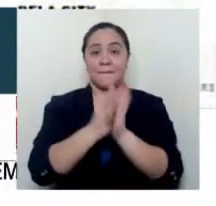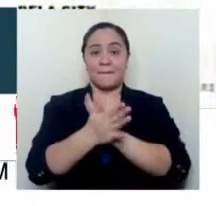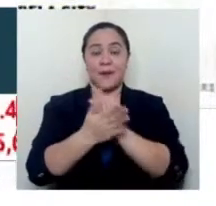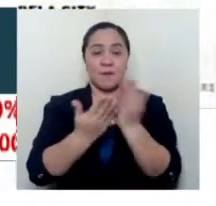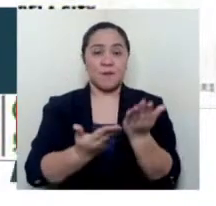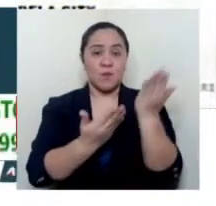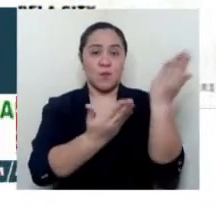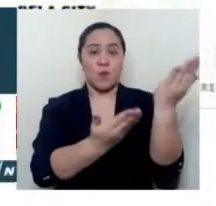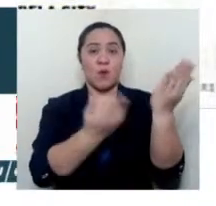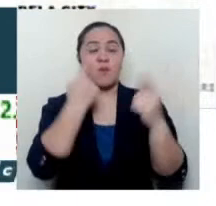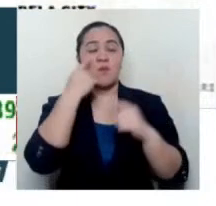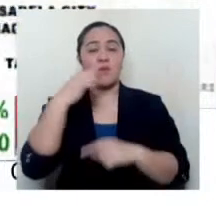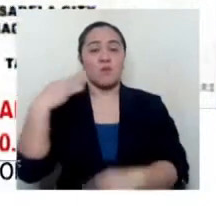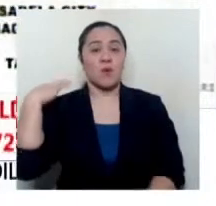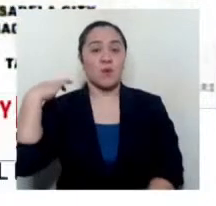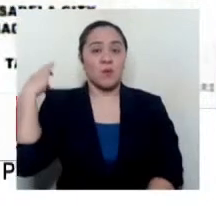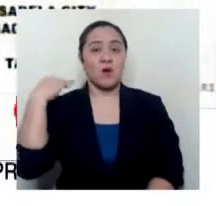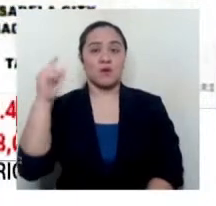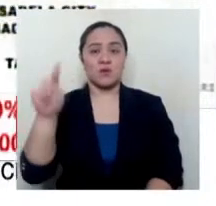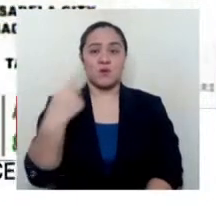ang face shield po.